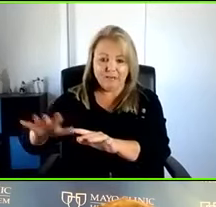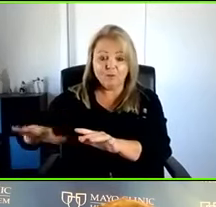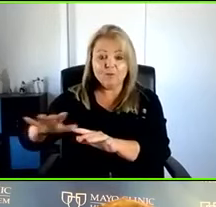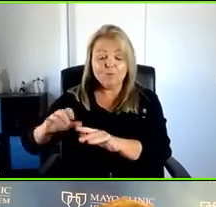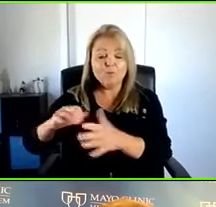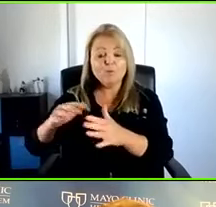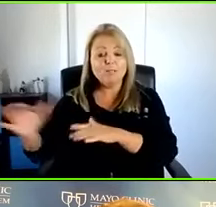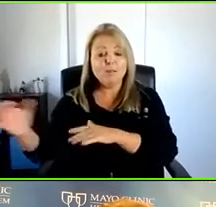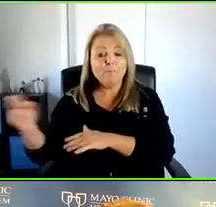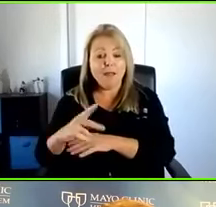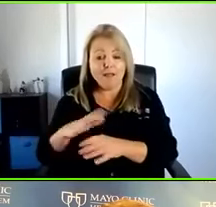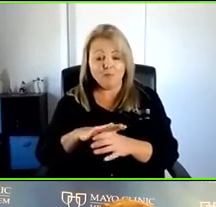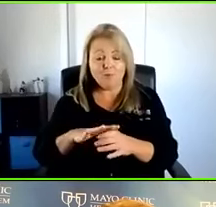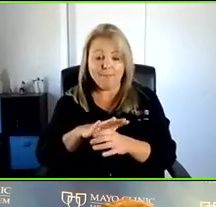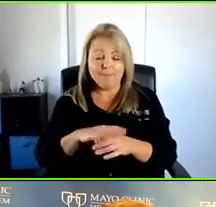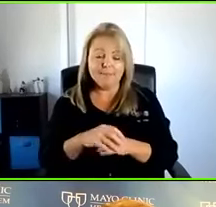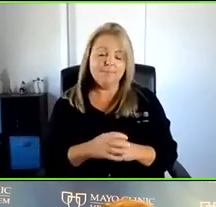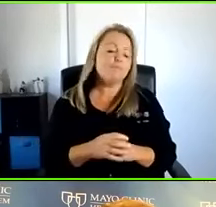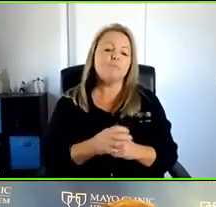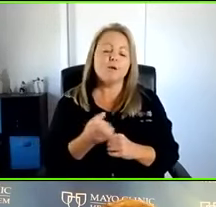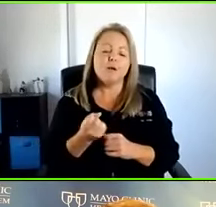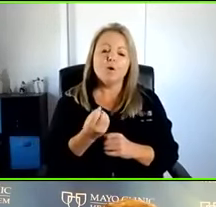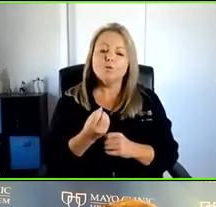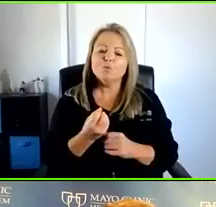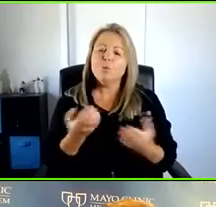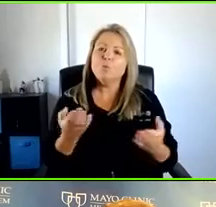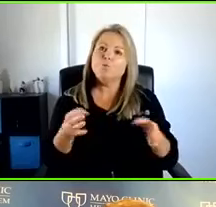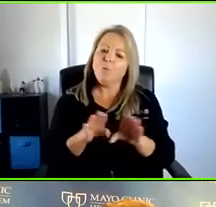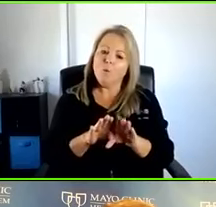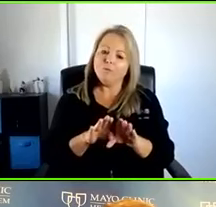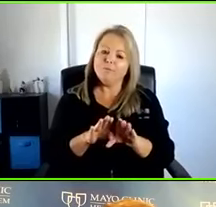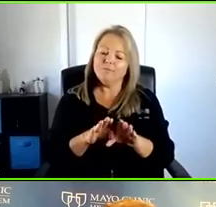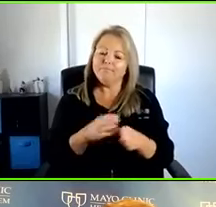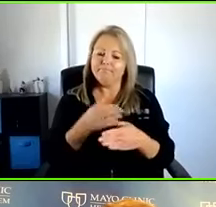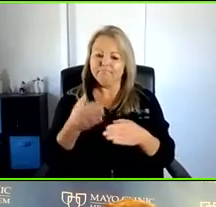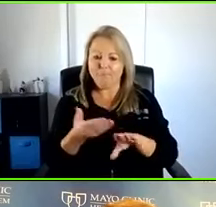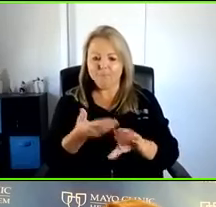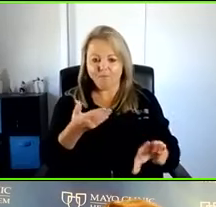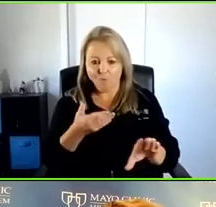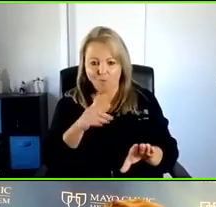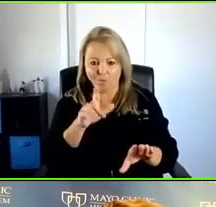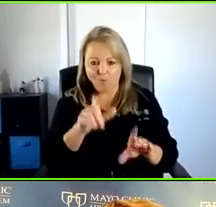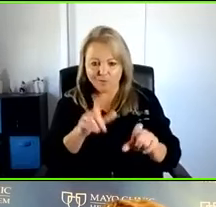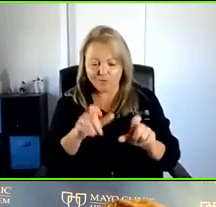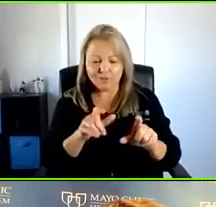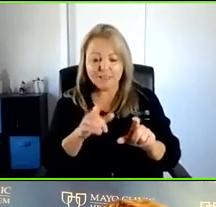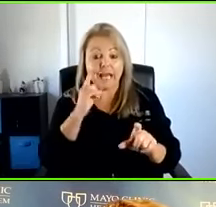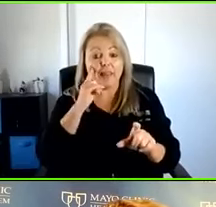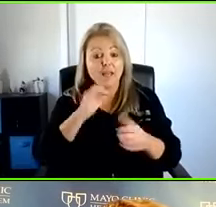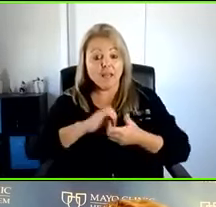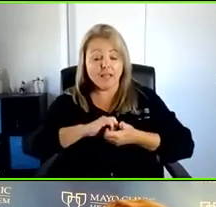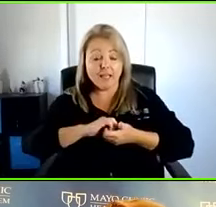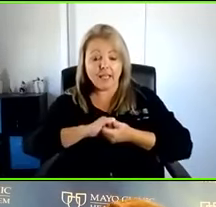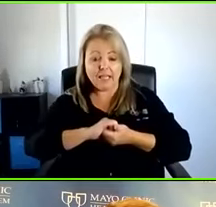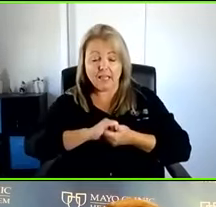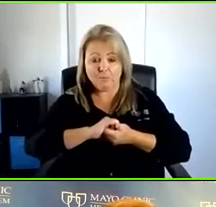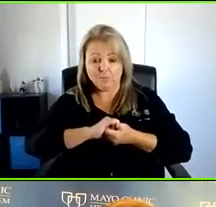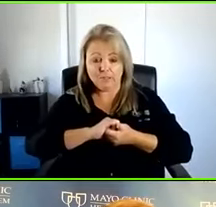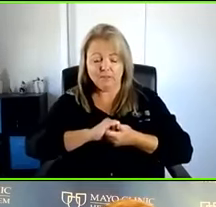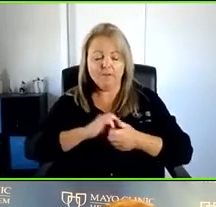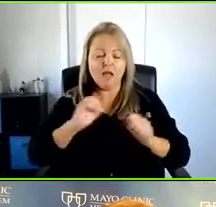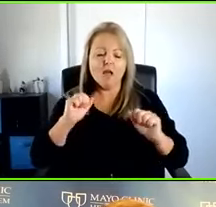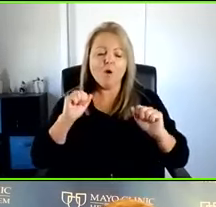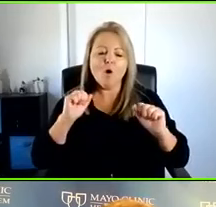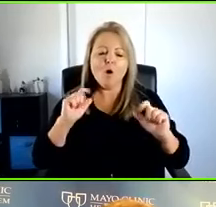campus. So just to close here before we take questions, I think the collaborative and all